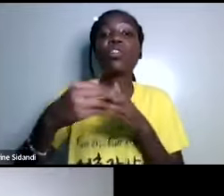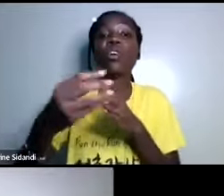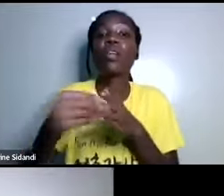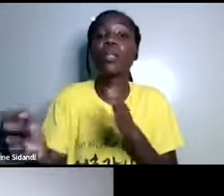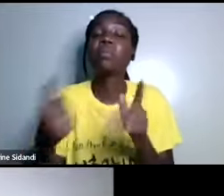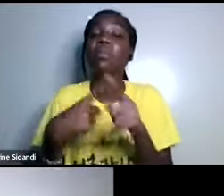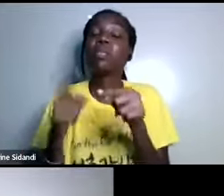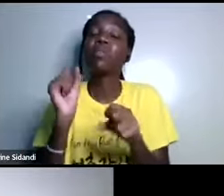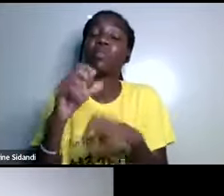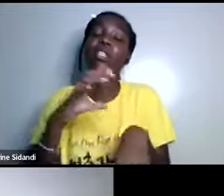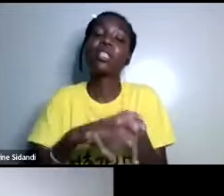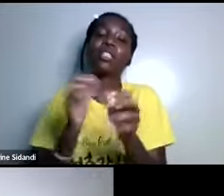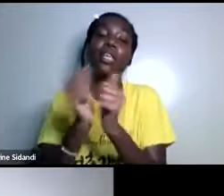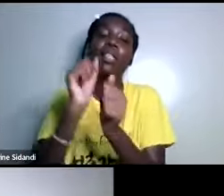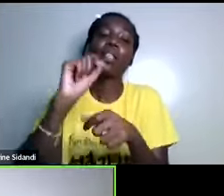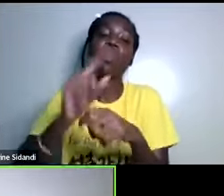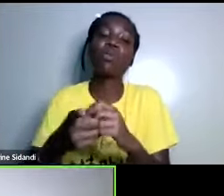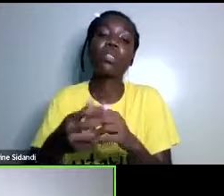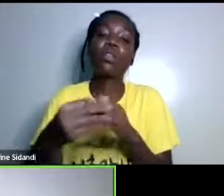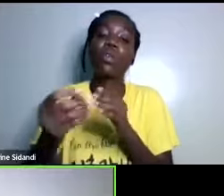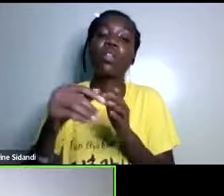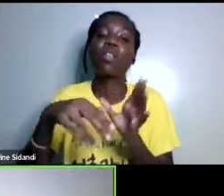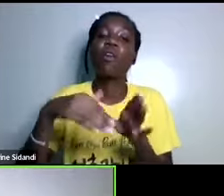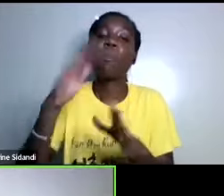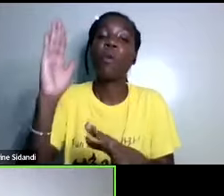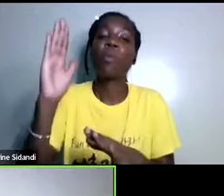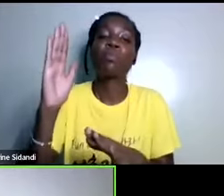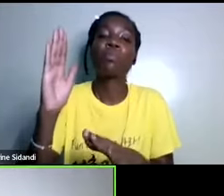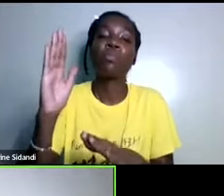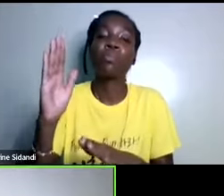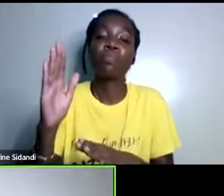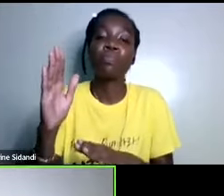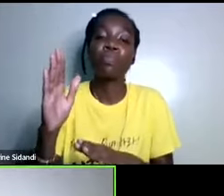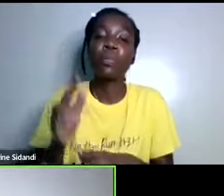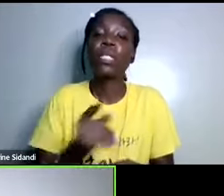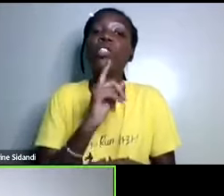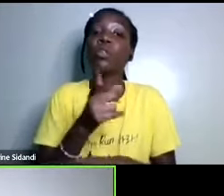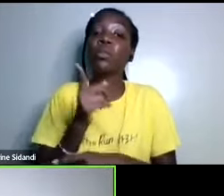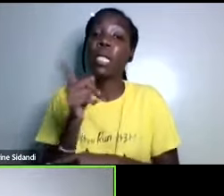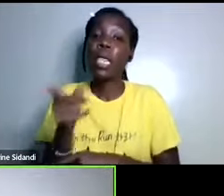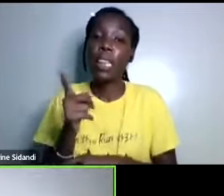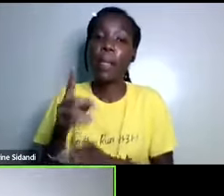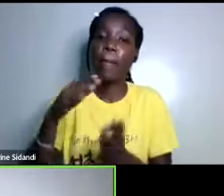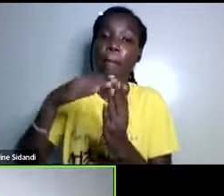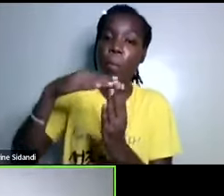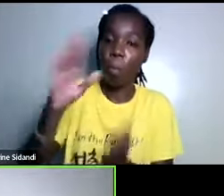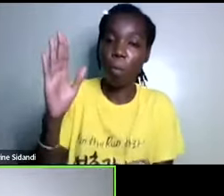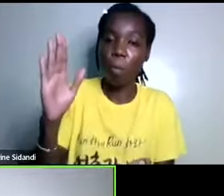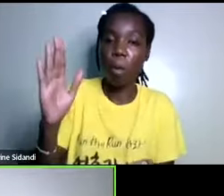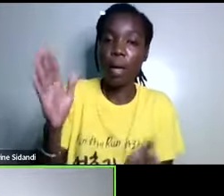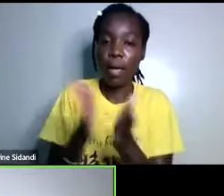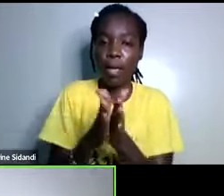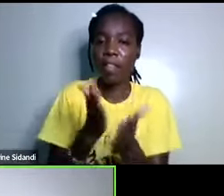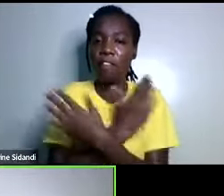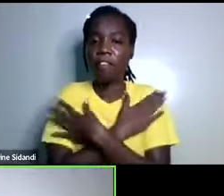it. Okay. So this is more on, you know, my friend yesterday was telling me the world is